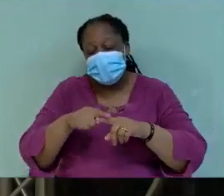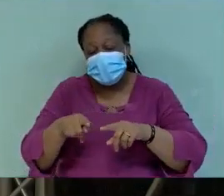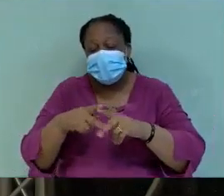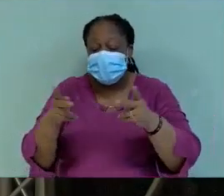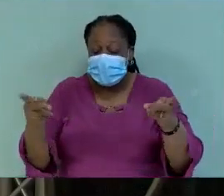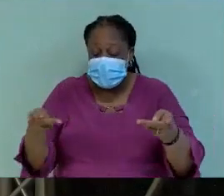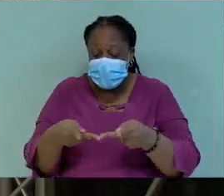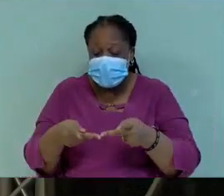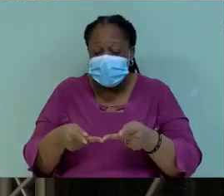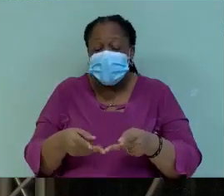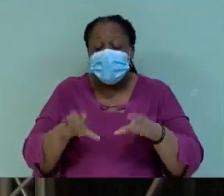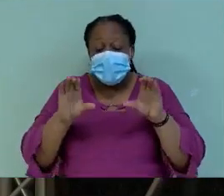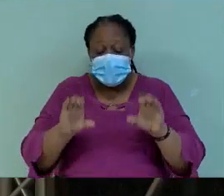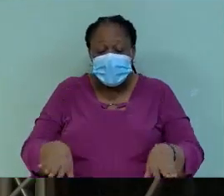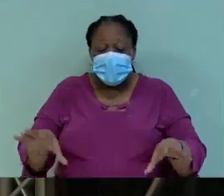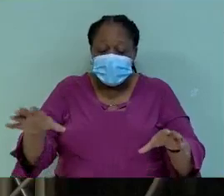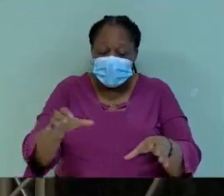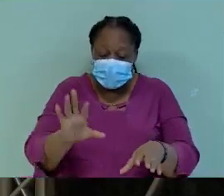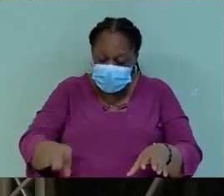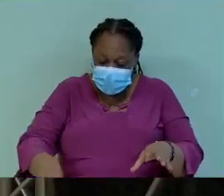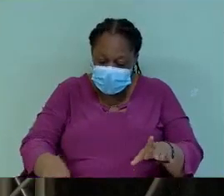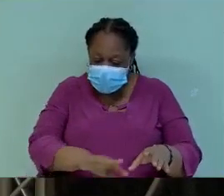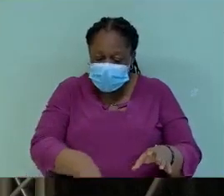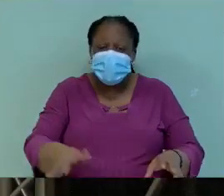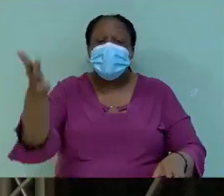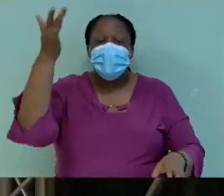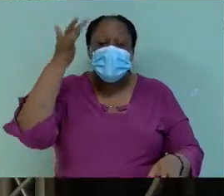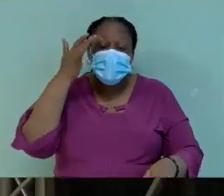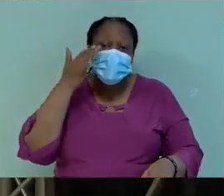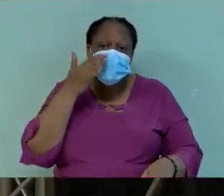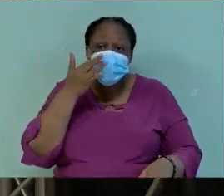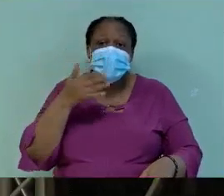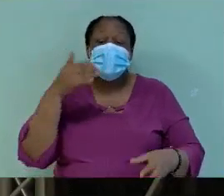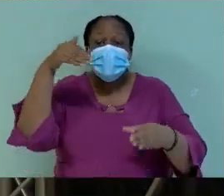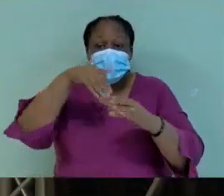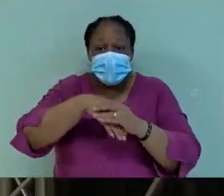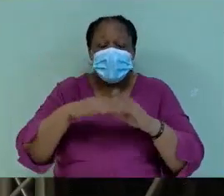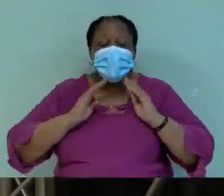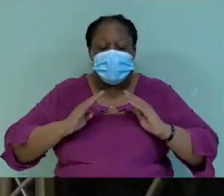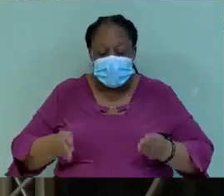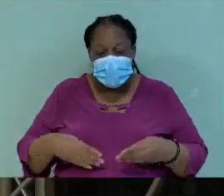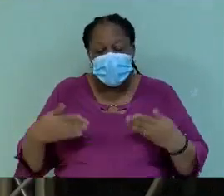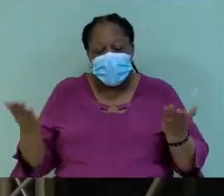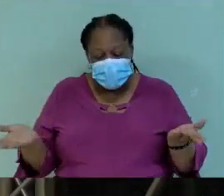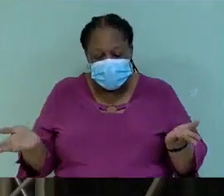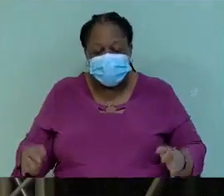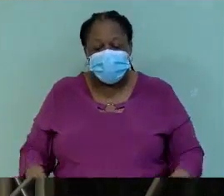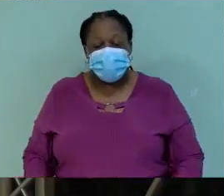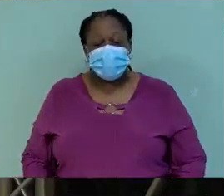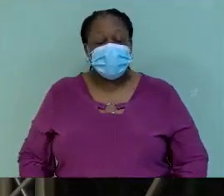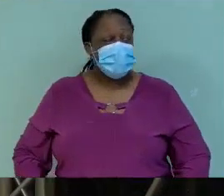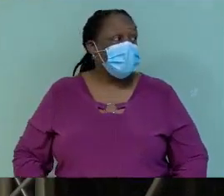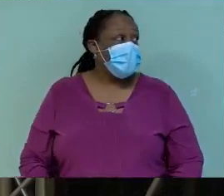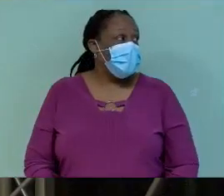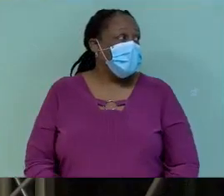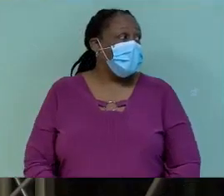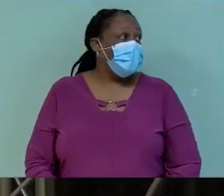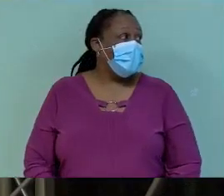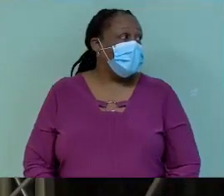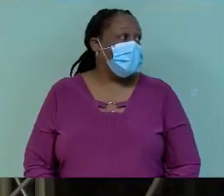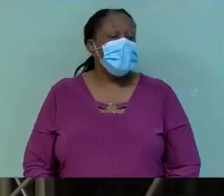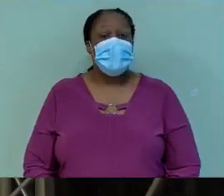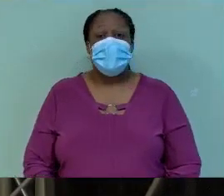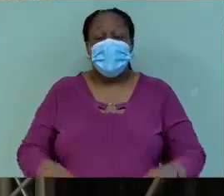your eyes. We also know that the virus can be present in